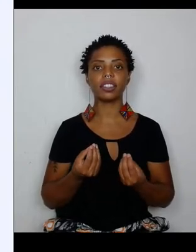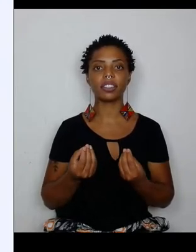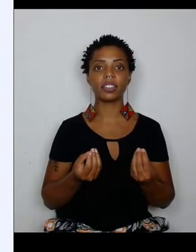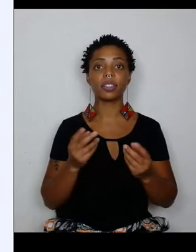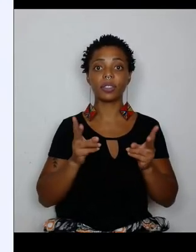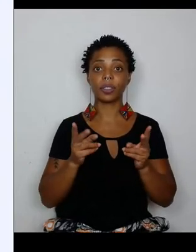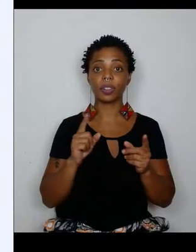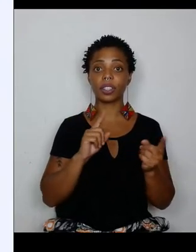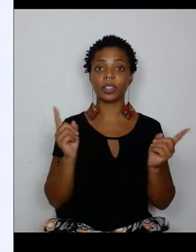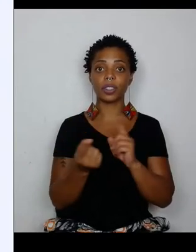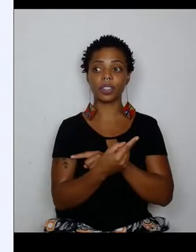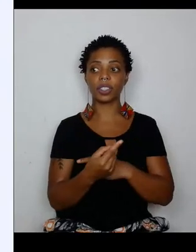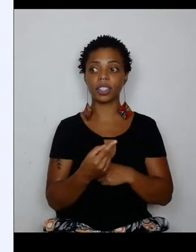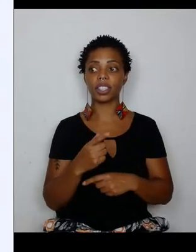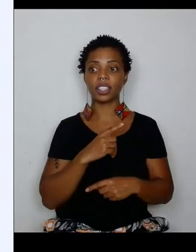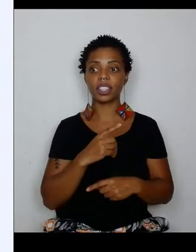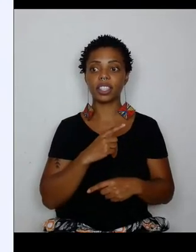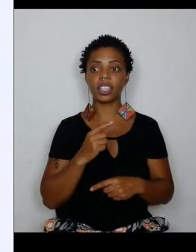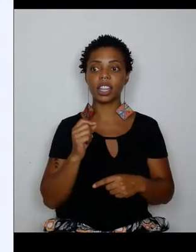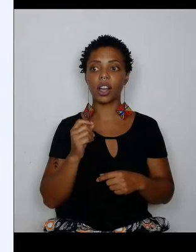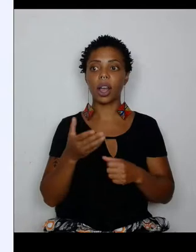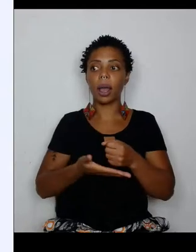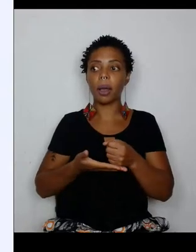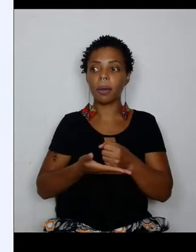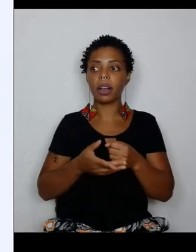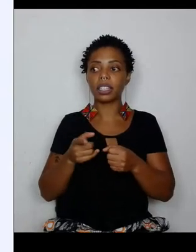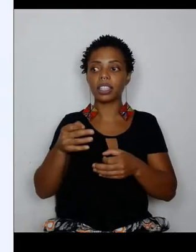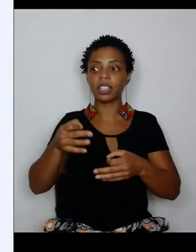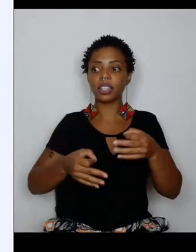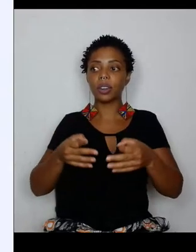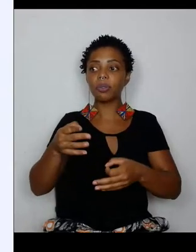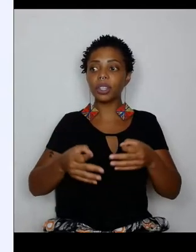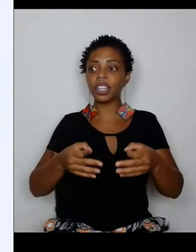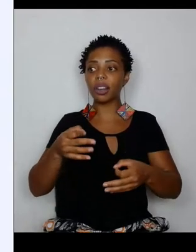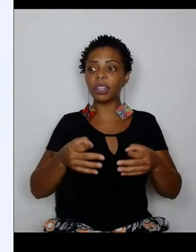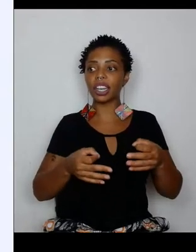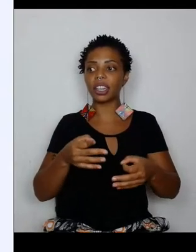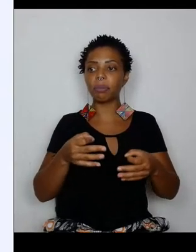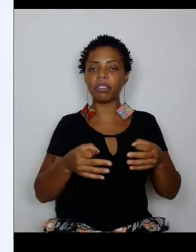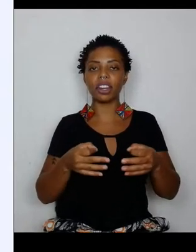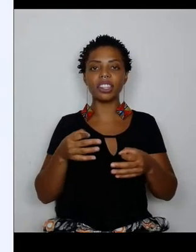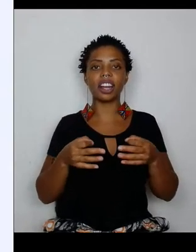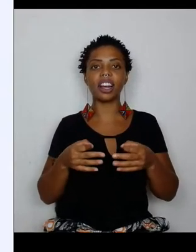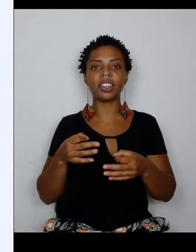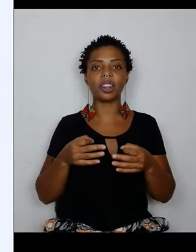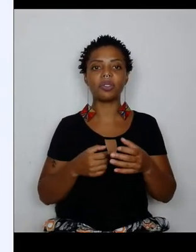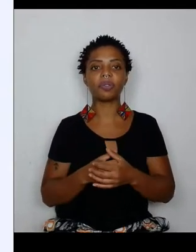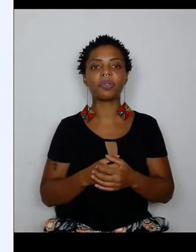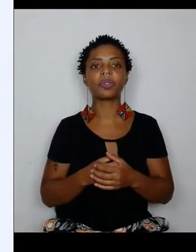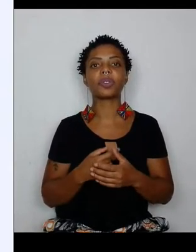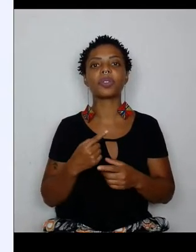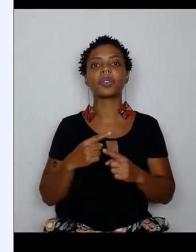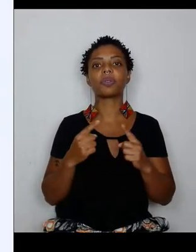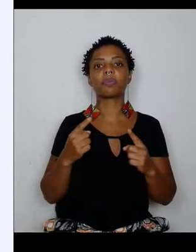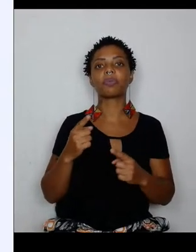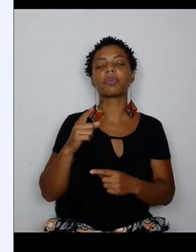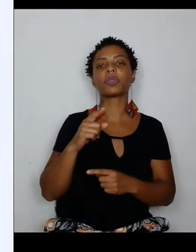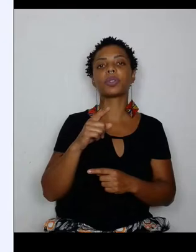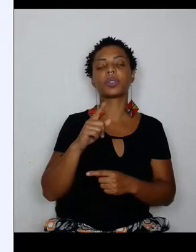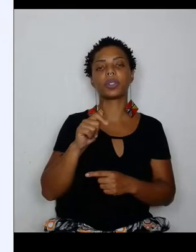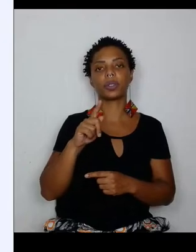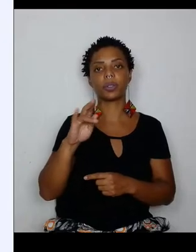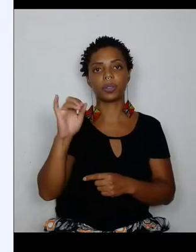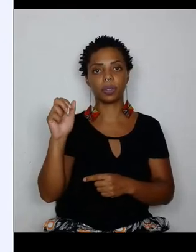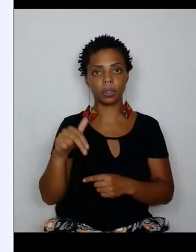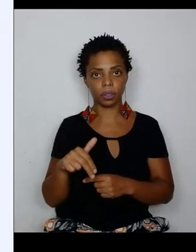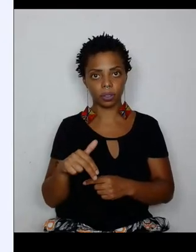basis for that critic's judgment as well as the personal challenges that gauguin faced and the dichotomies with which